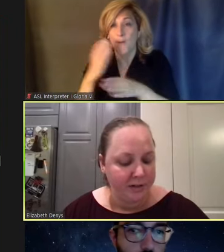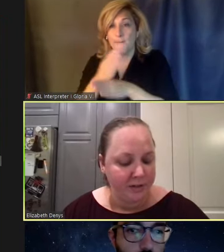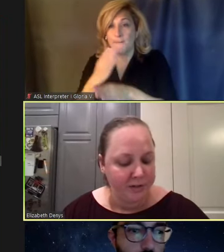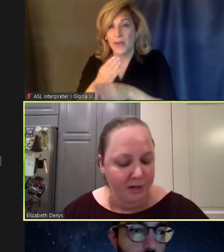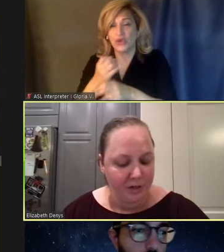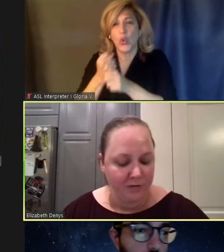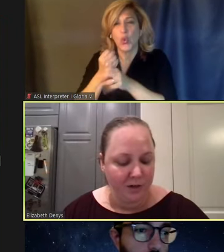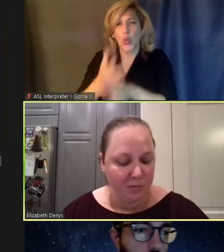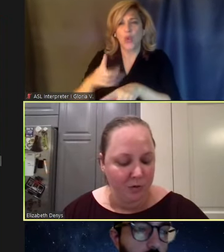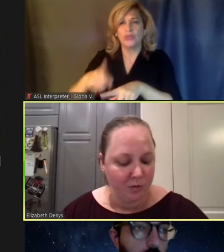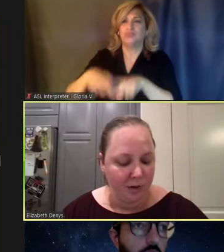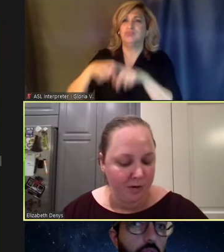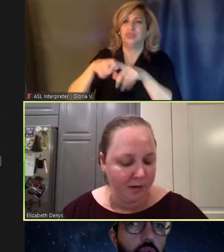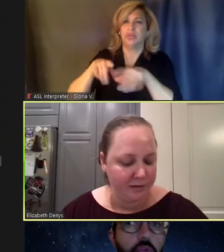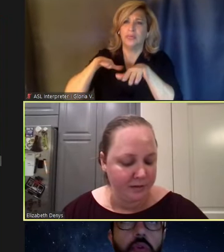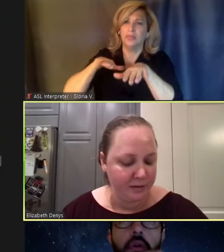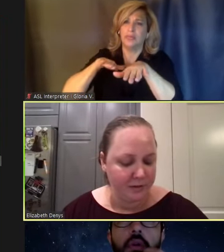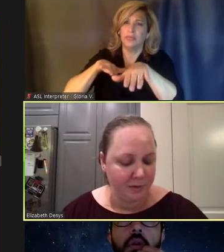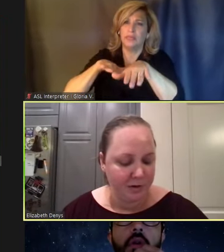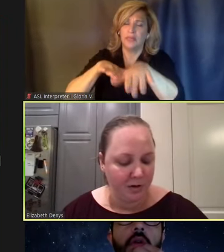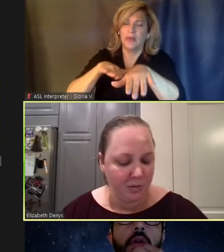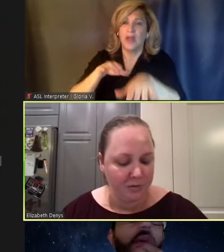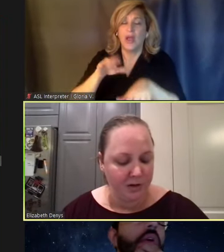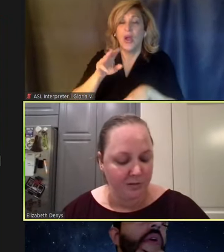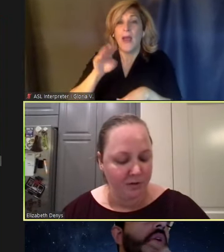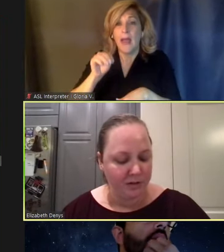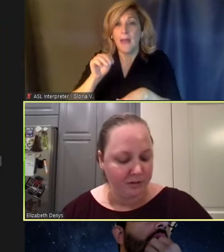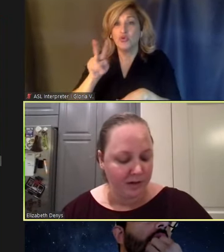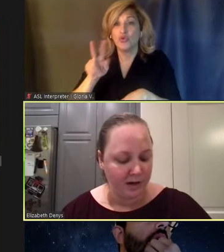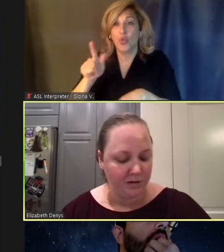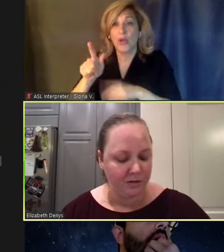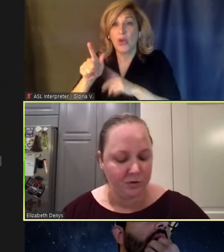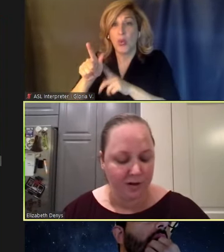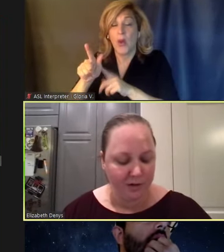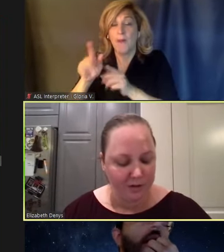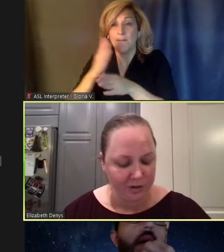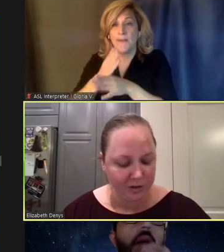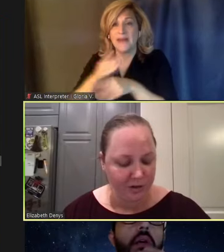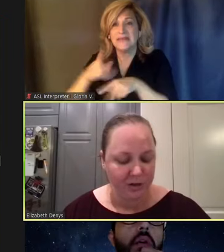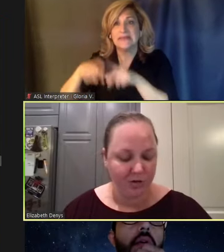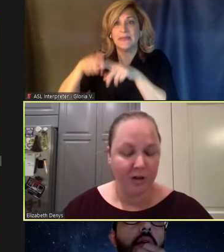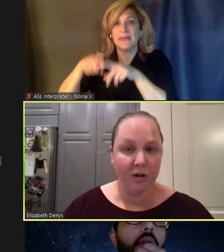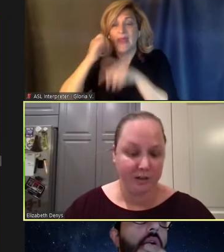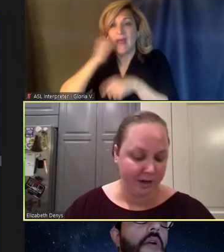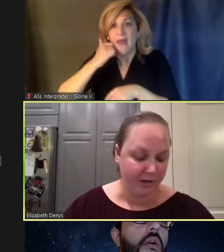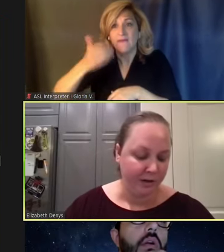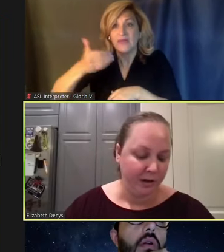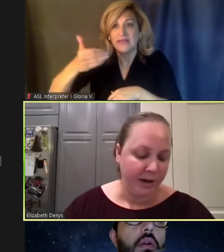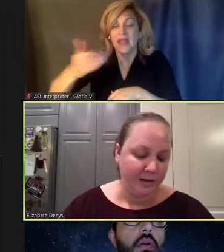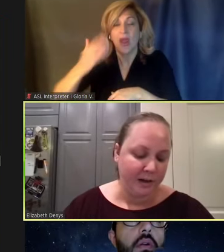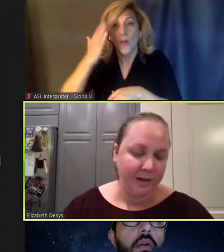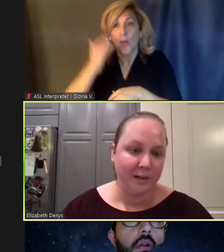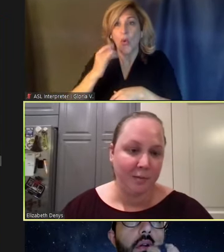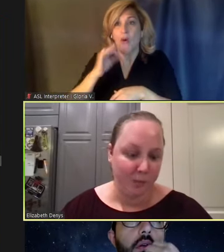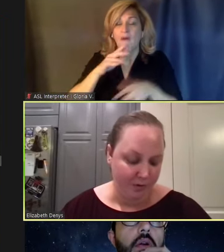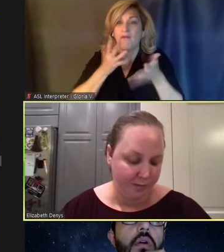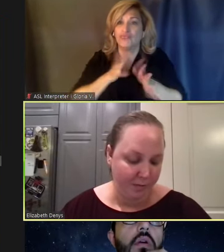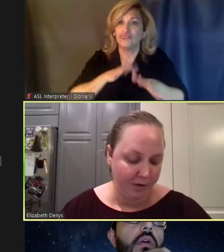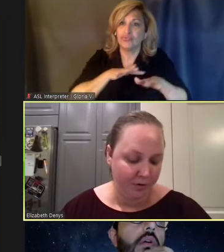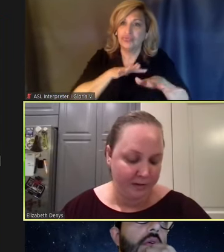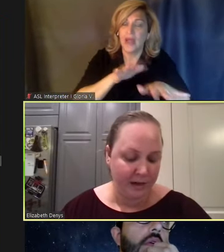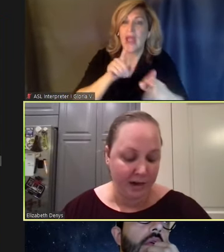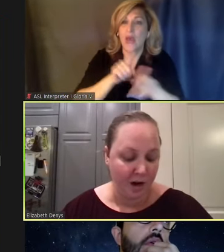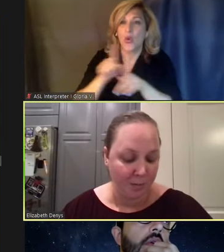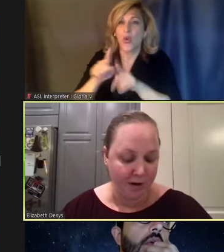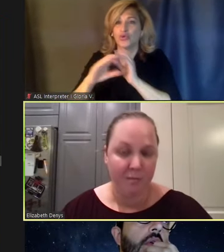The western section of the M21 bus is suspended almost every single day due to traffic congestion entering the Holland Tunnel, and it's unacceptable that